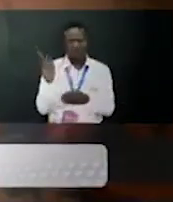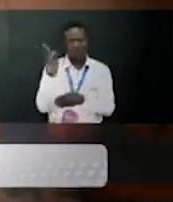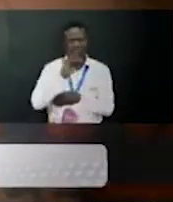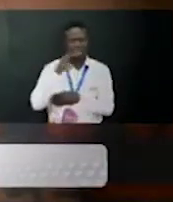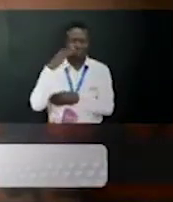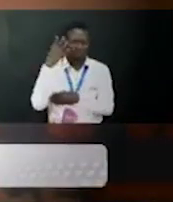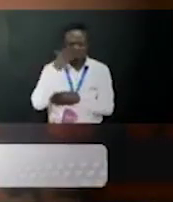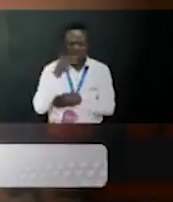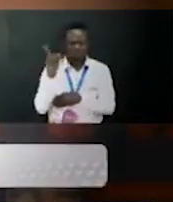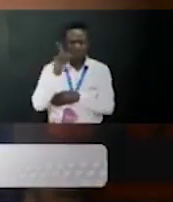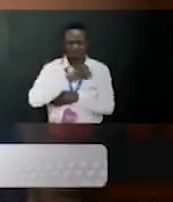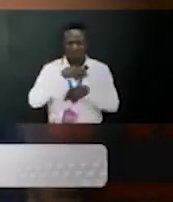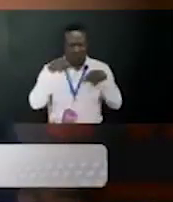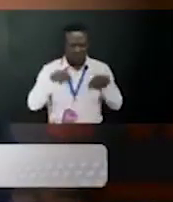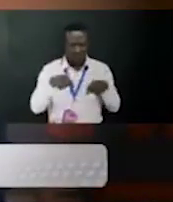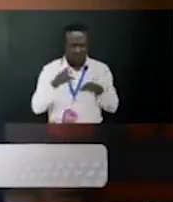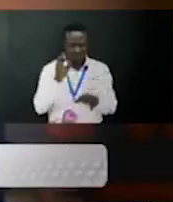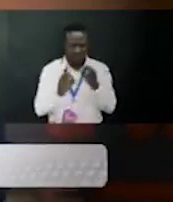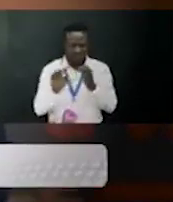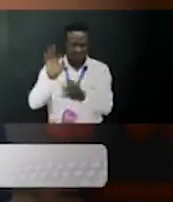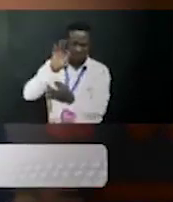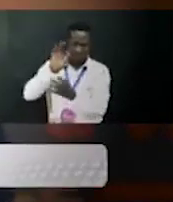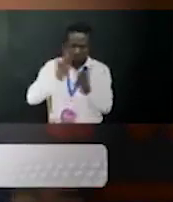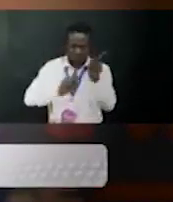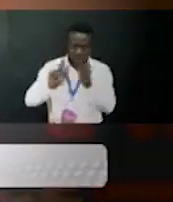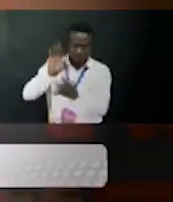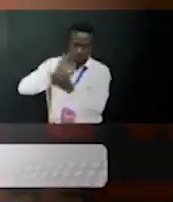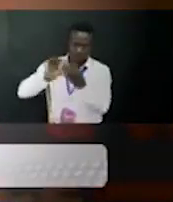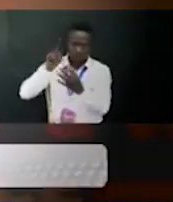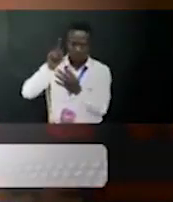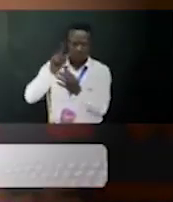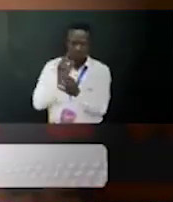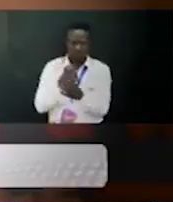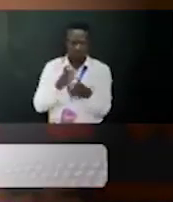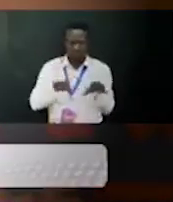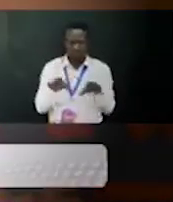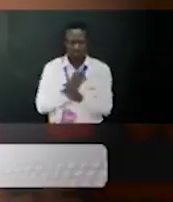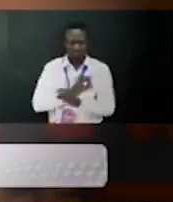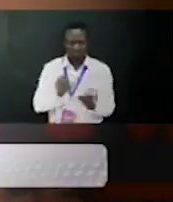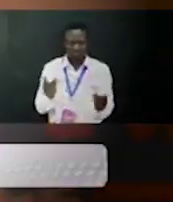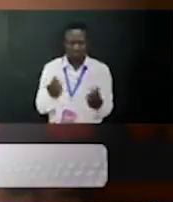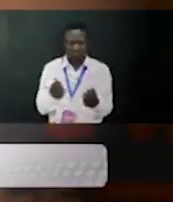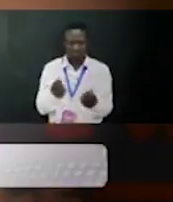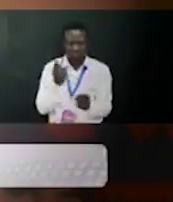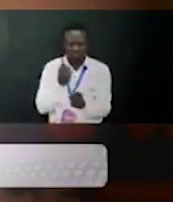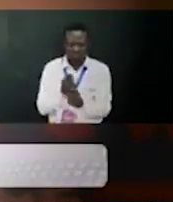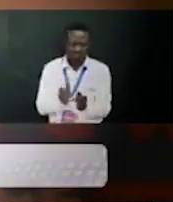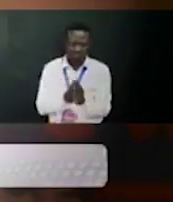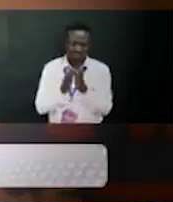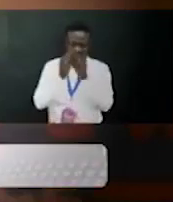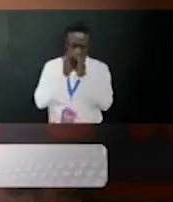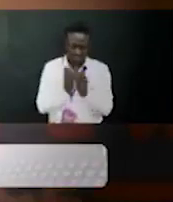this. And if your people have come before you, there is nothing that we can do than to offer you praise and